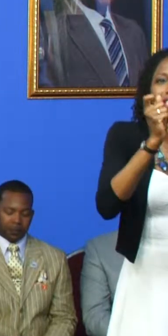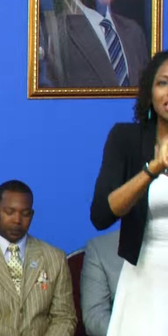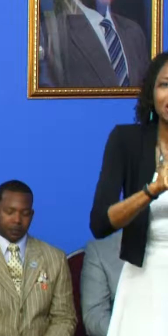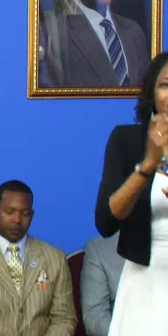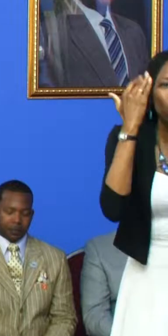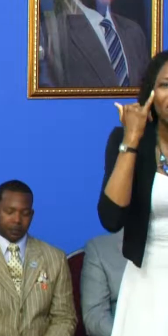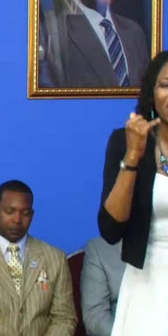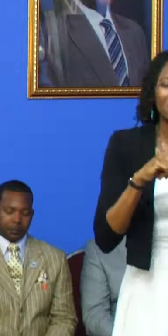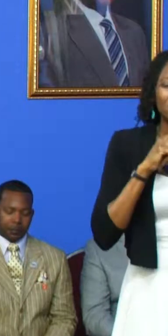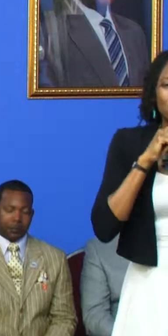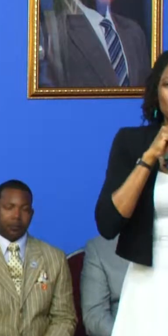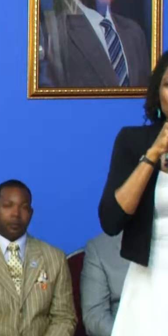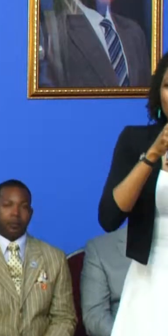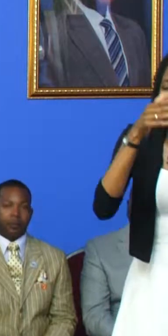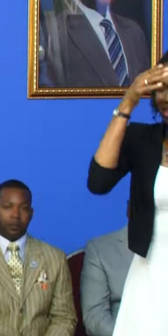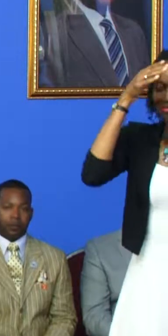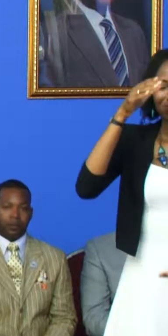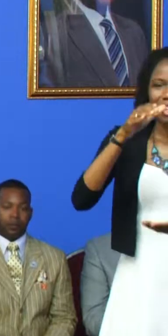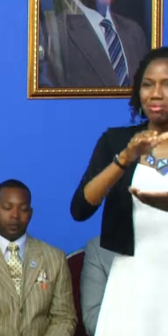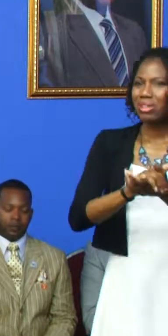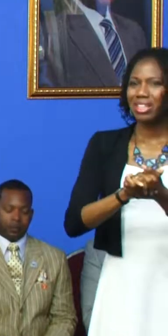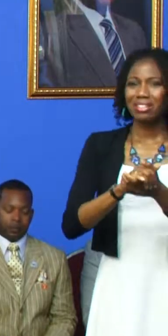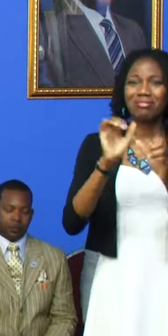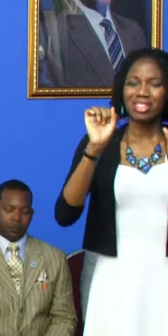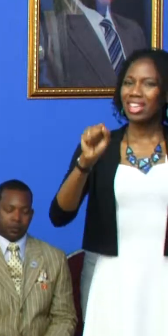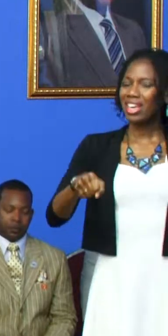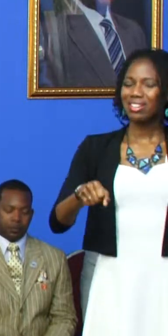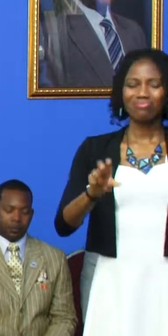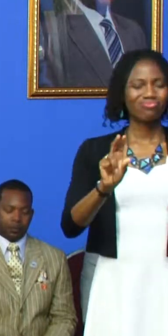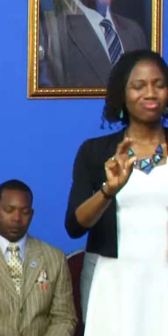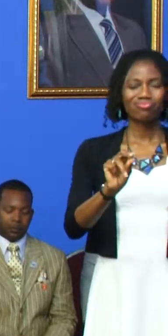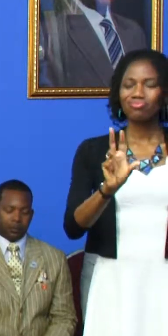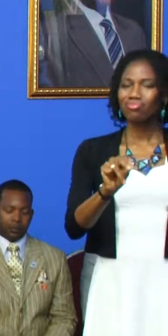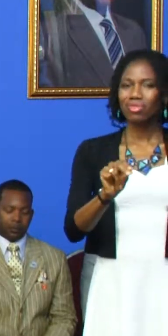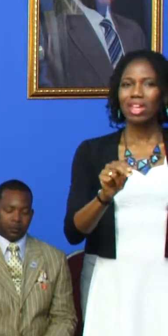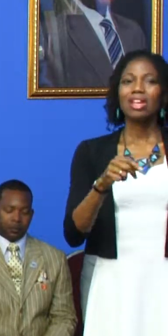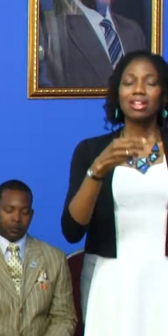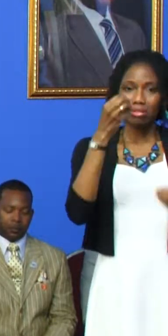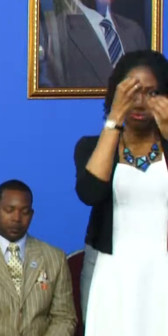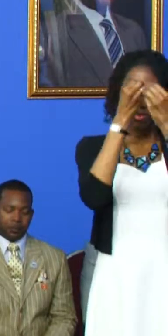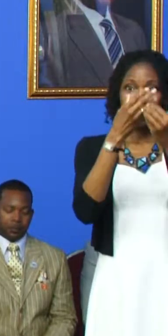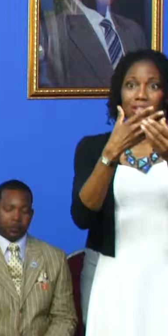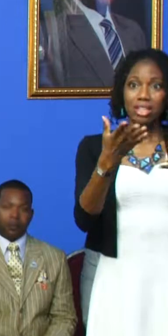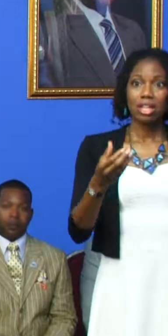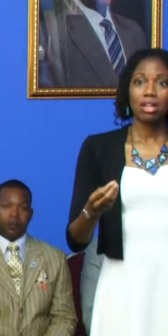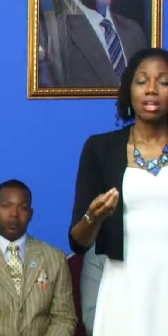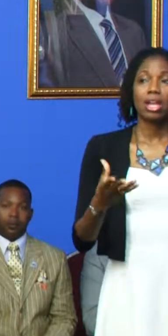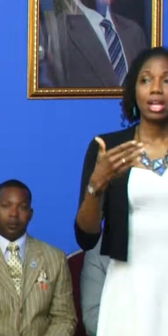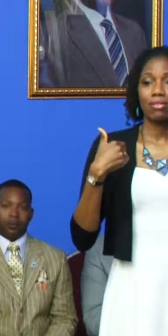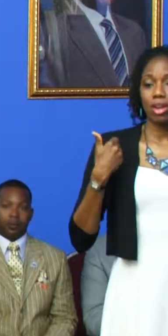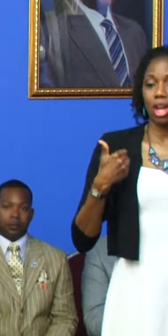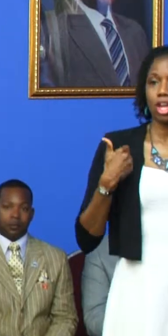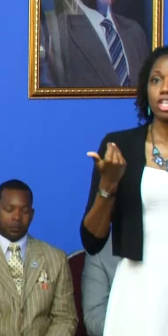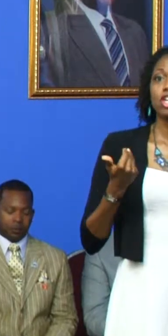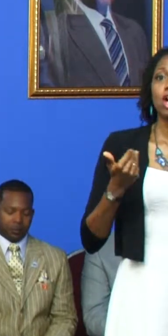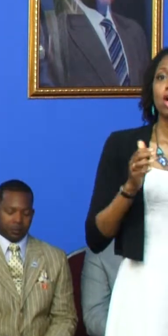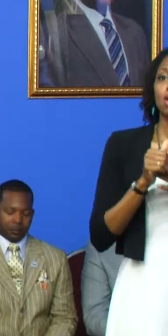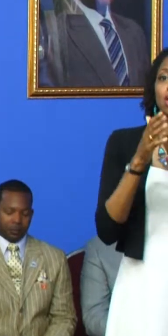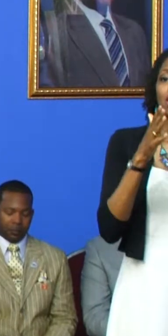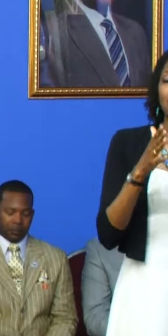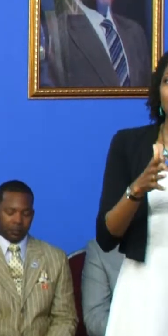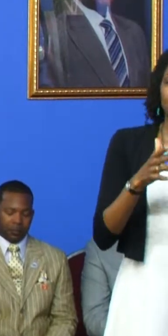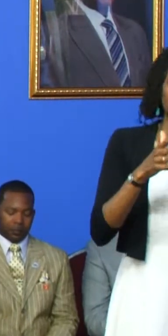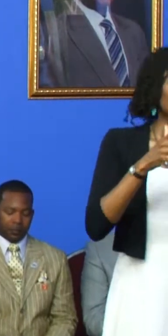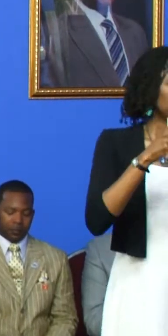don't believe we can. I tell a lot of our young activists, leaders,